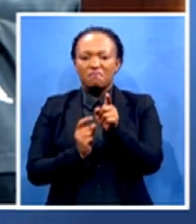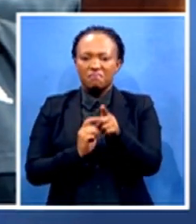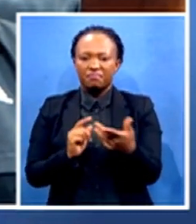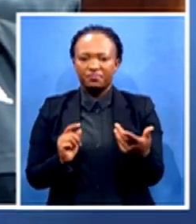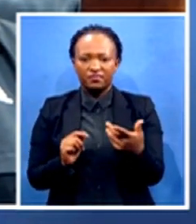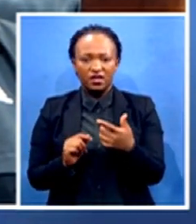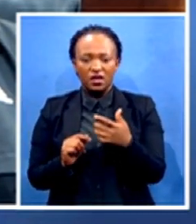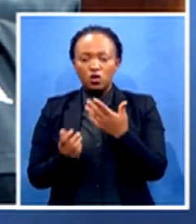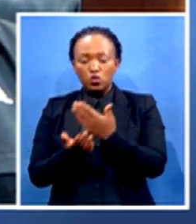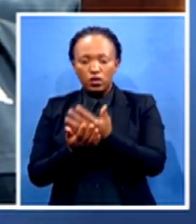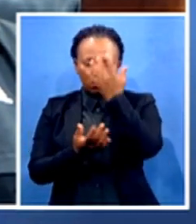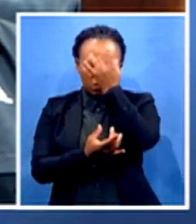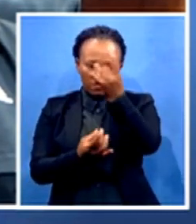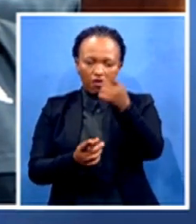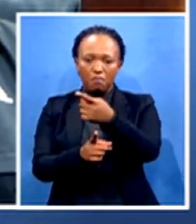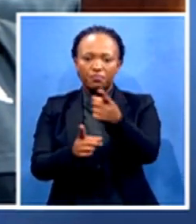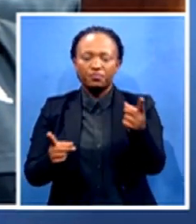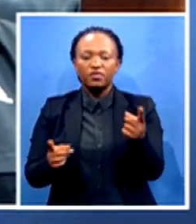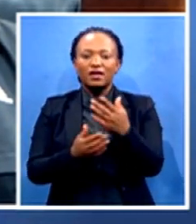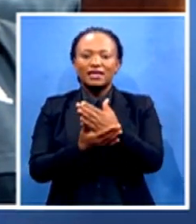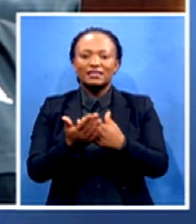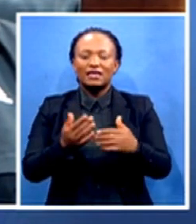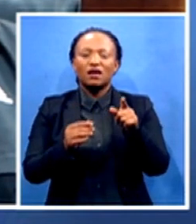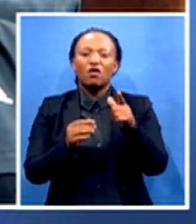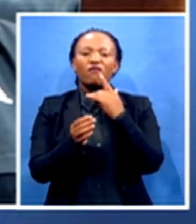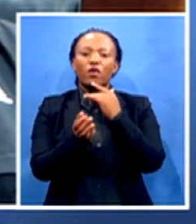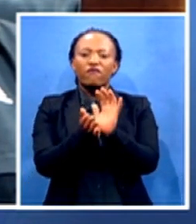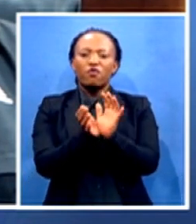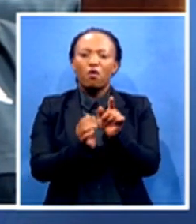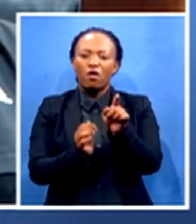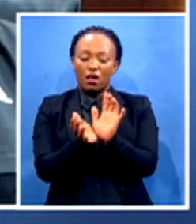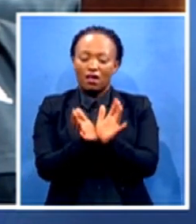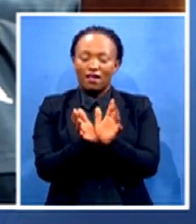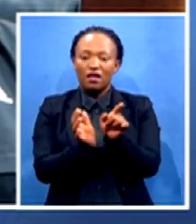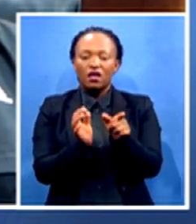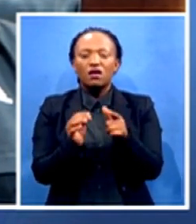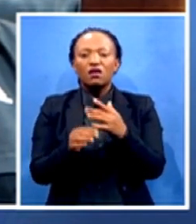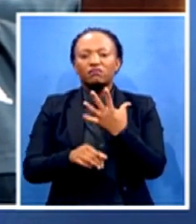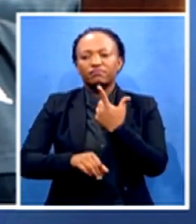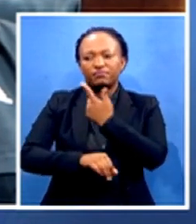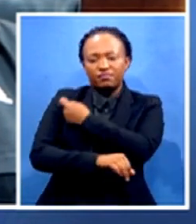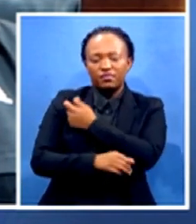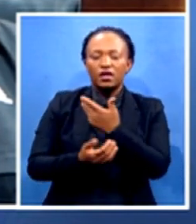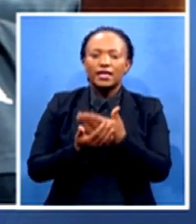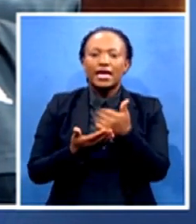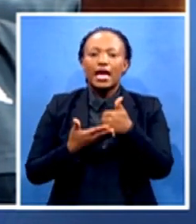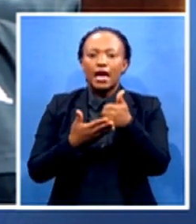this sector of football about how vaccination can help to speed up the process of going back to the